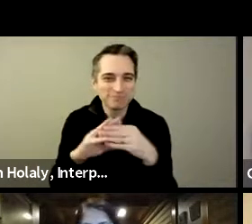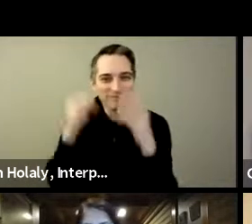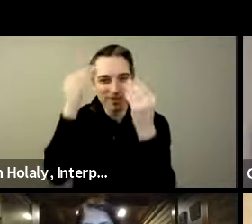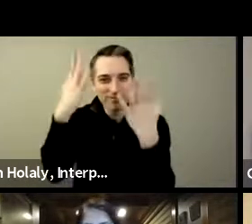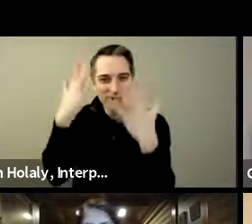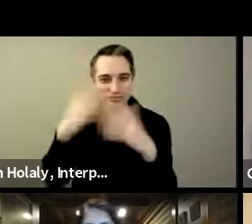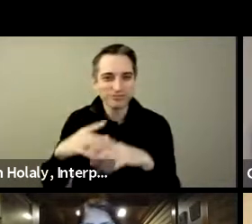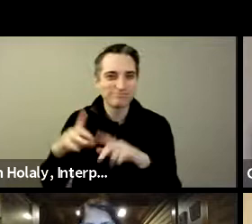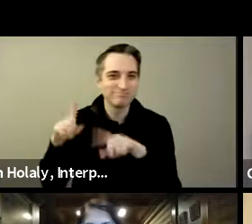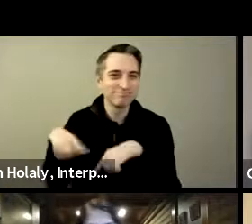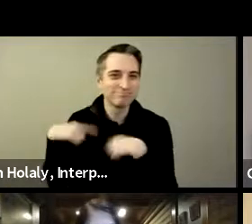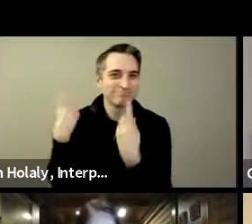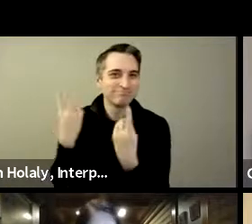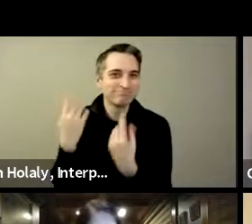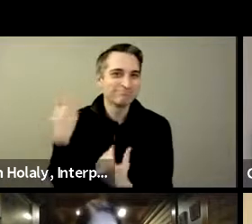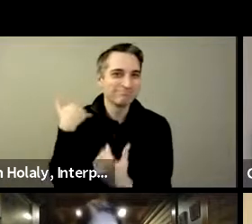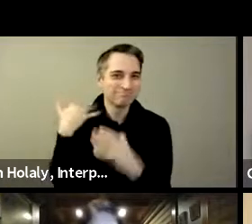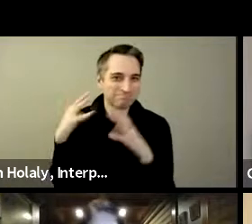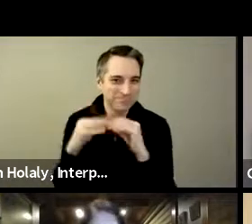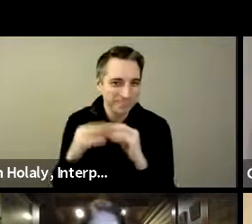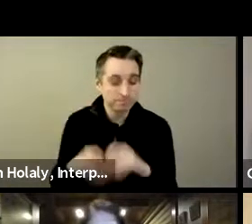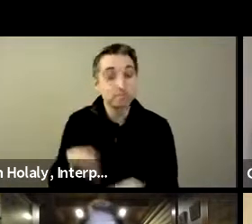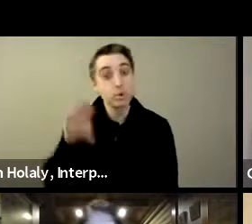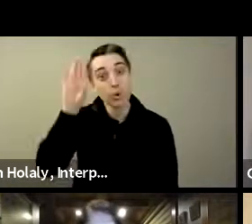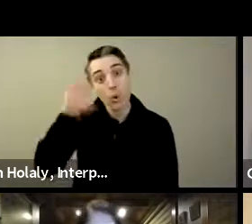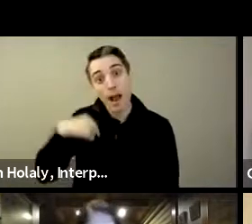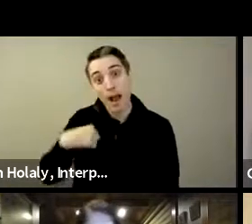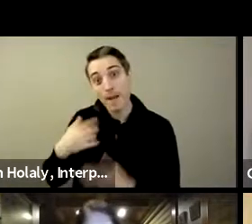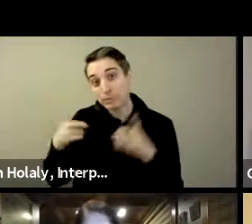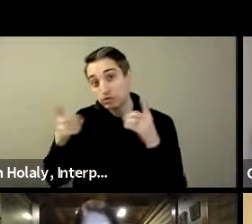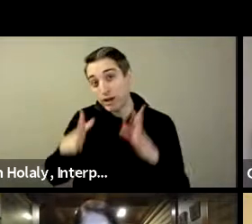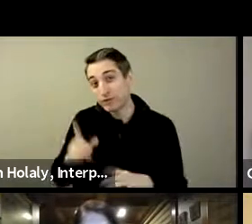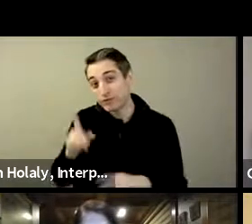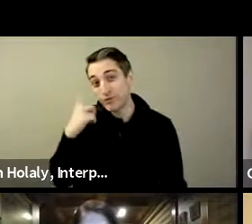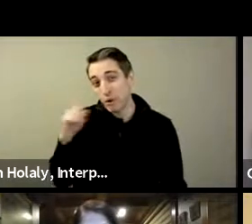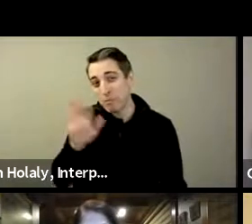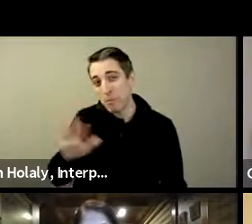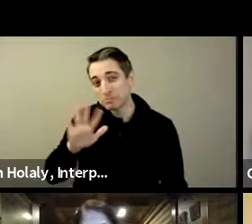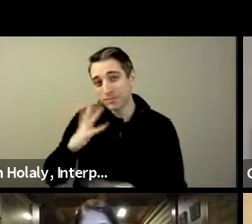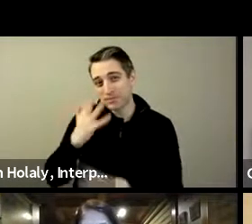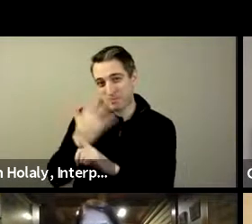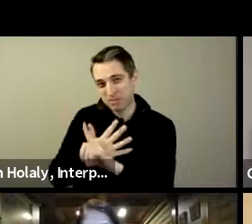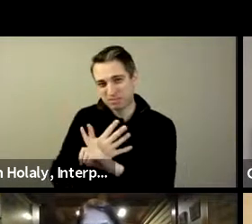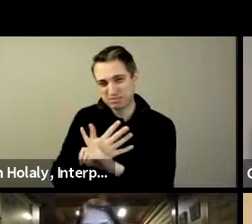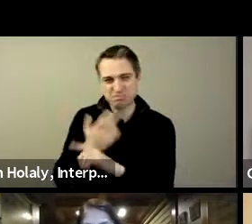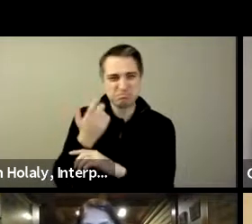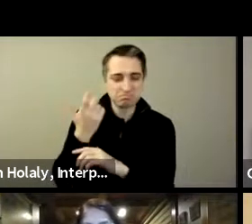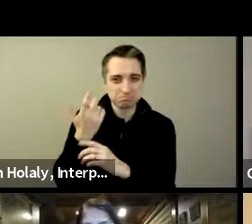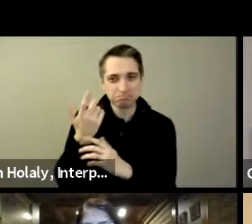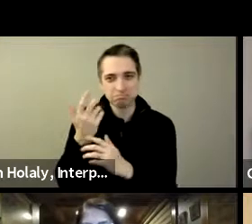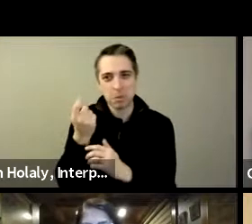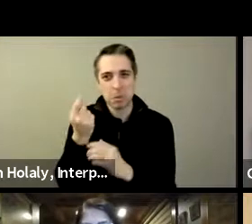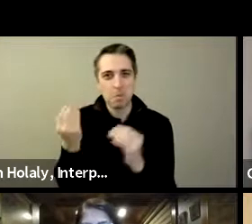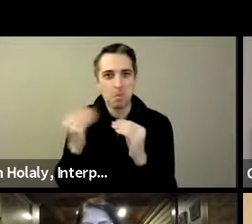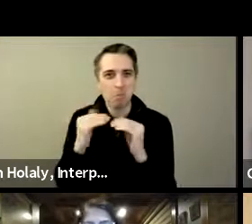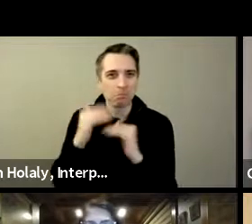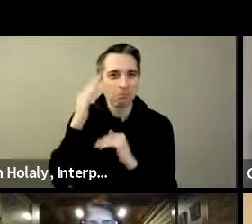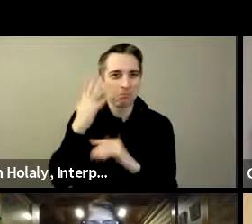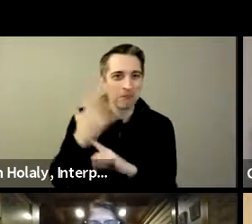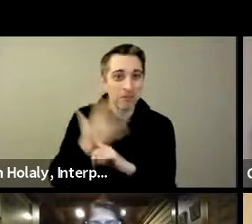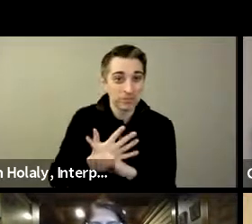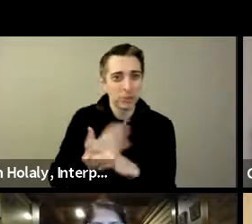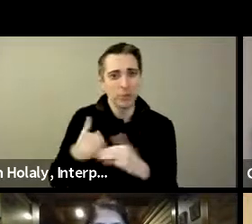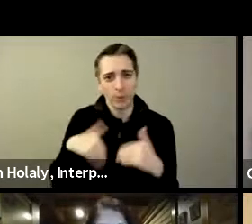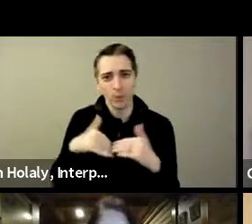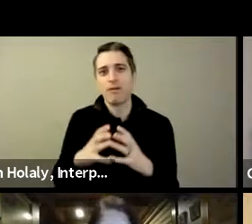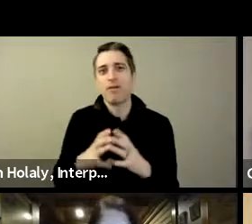commission last met. As you are aware, I've served as director now for approximately 5 months, just over 5 months. In that time, we've made significant